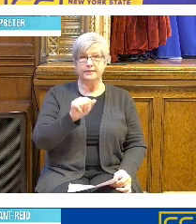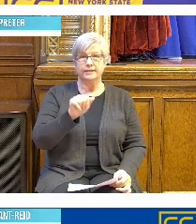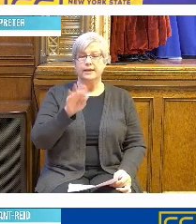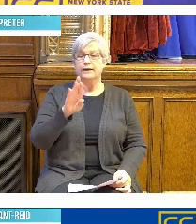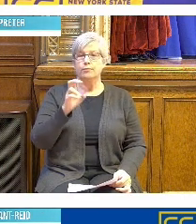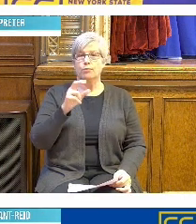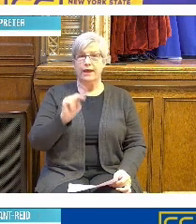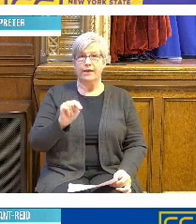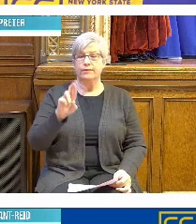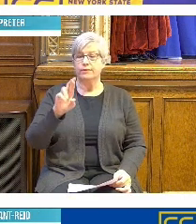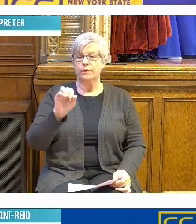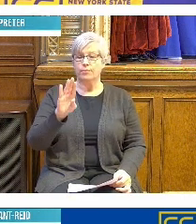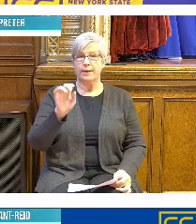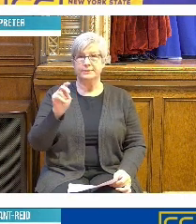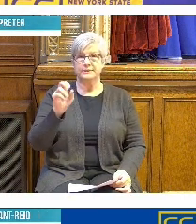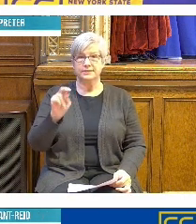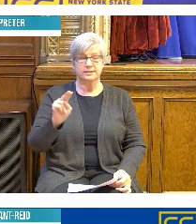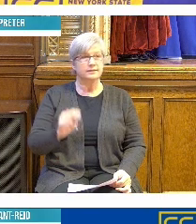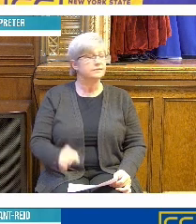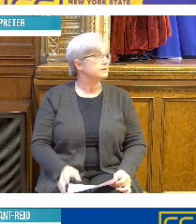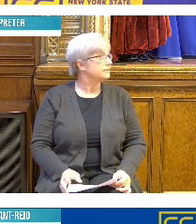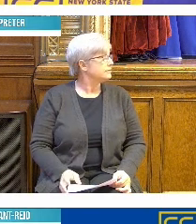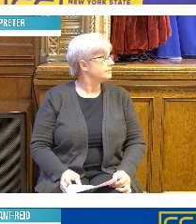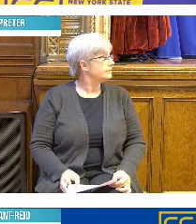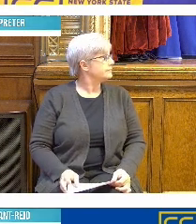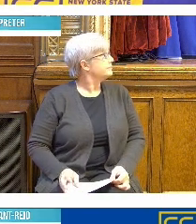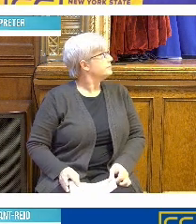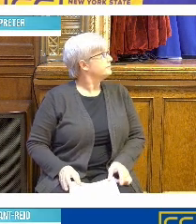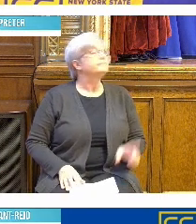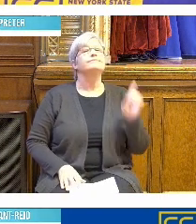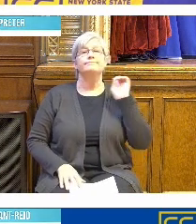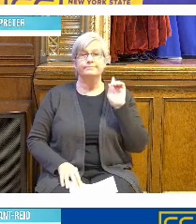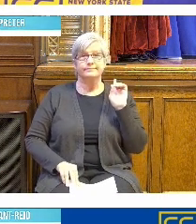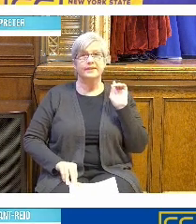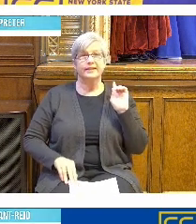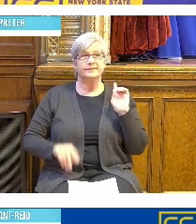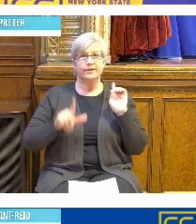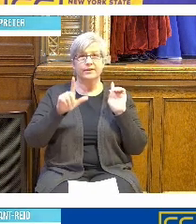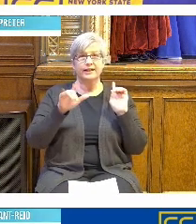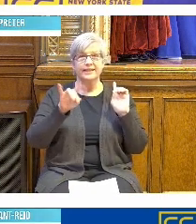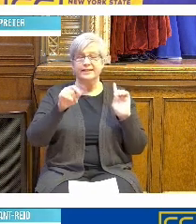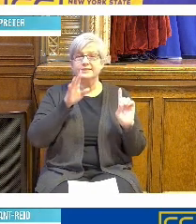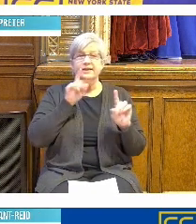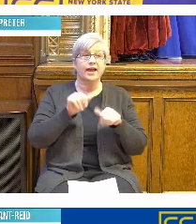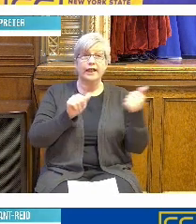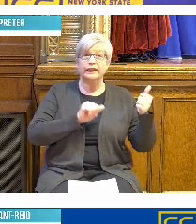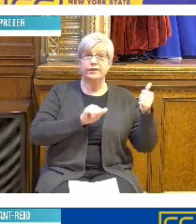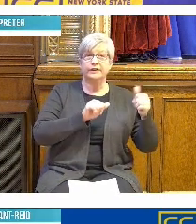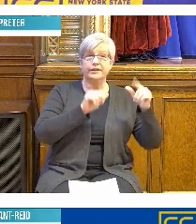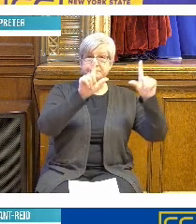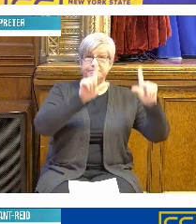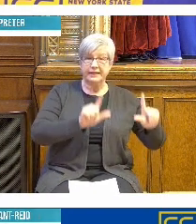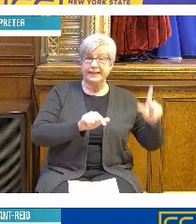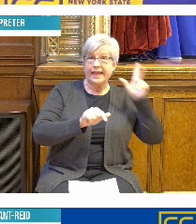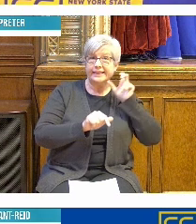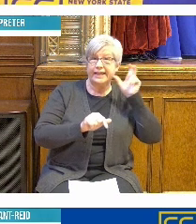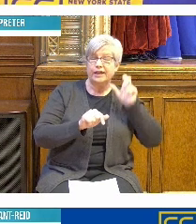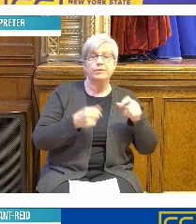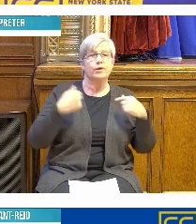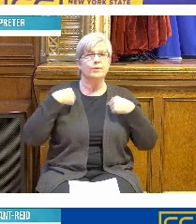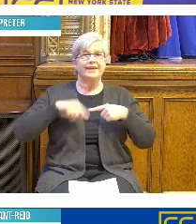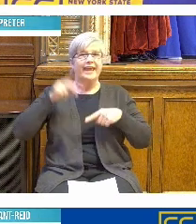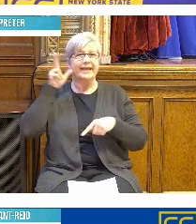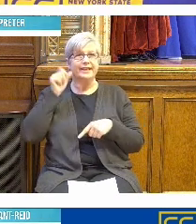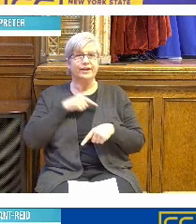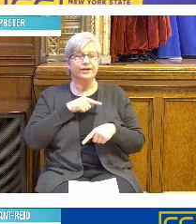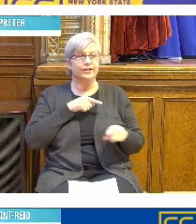Robinson. I can hear you, Linda. Well, we can't hear her. I think she has to turn her Yes.